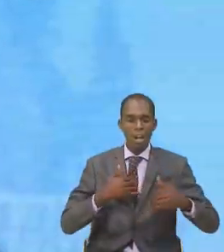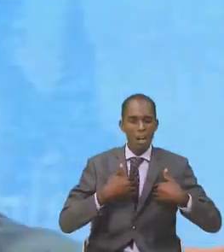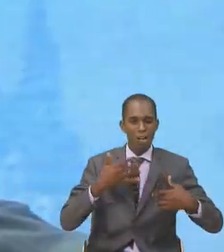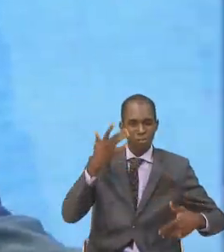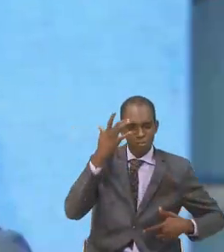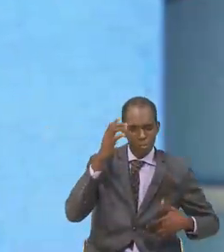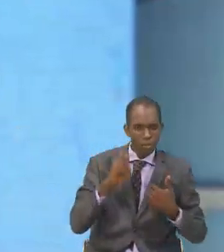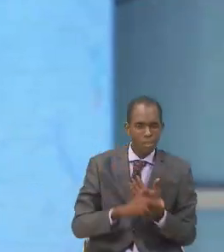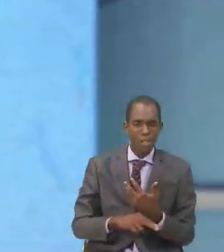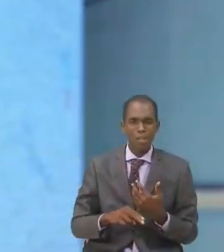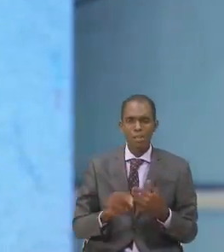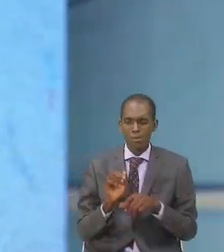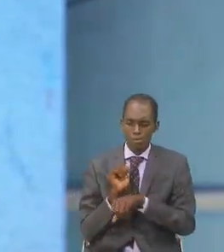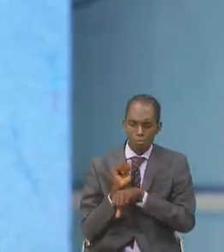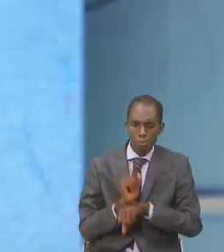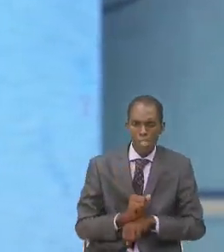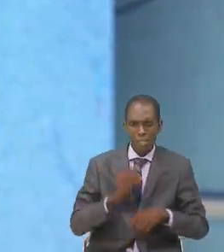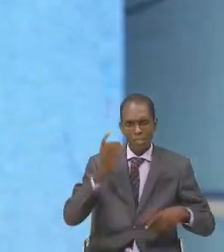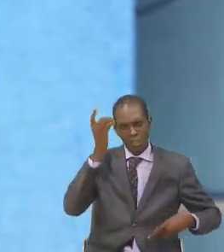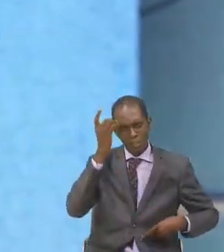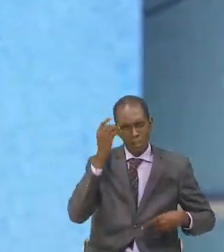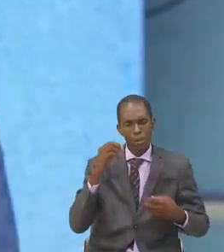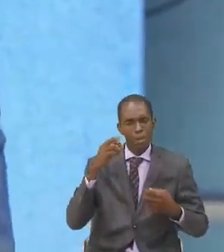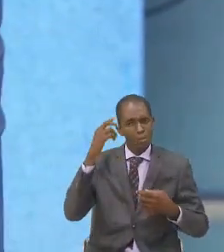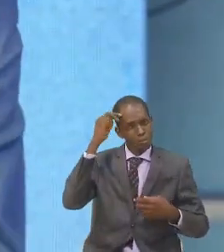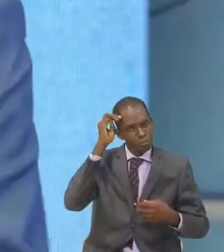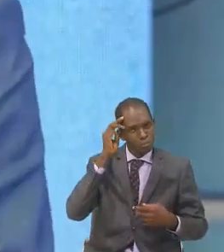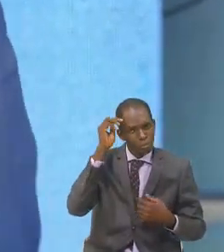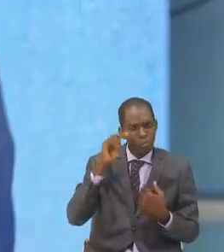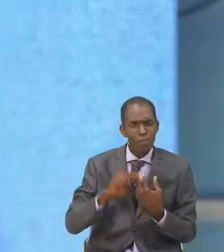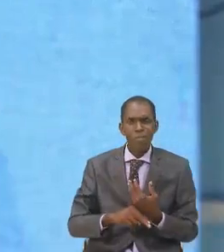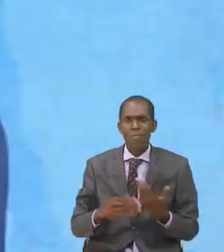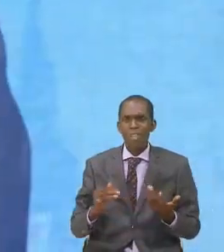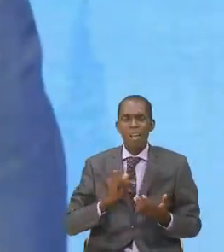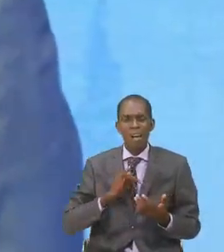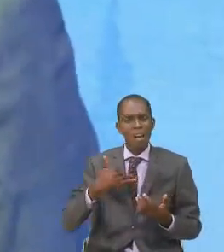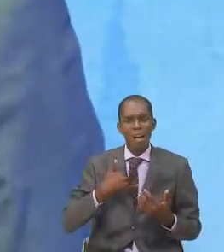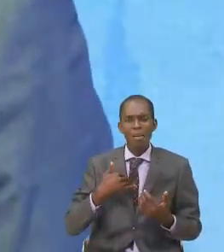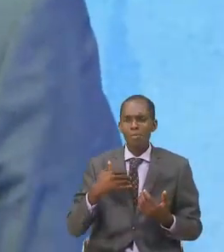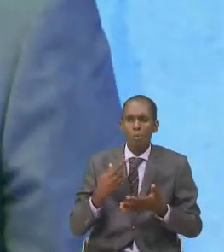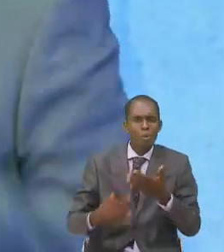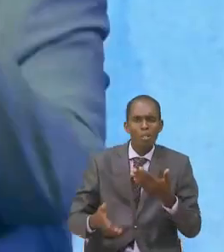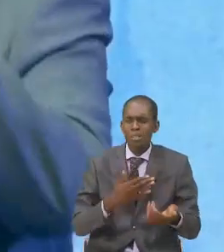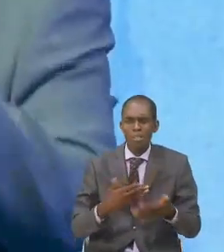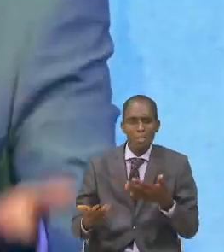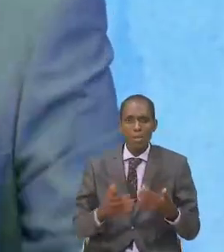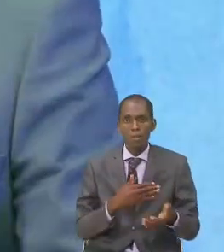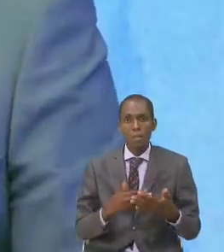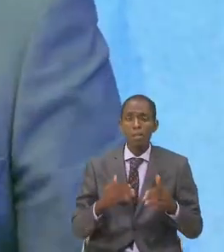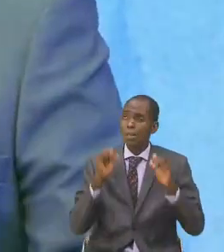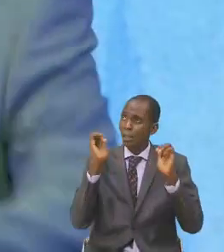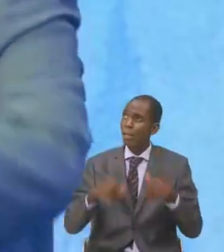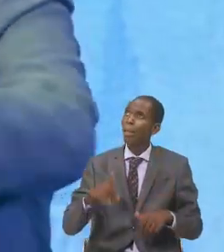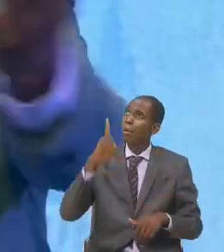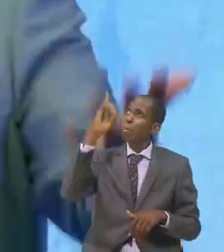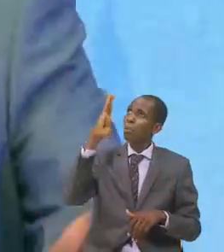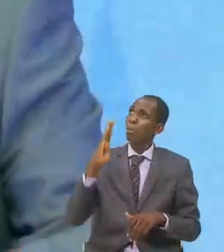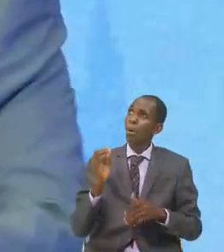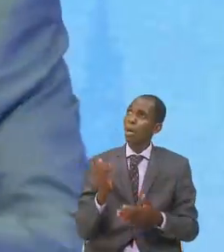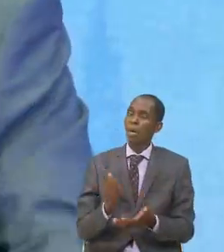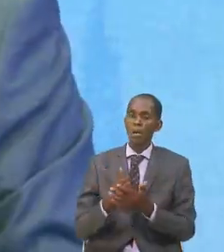I have sickness. I have infirmity. I have oppression. I have attack. I have madness. I